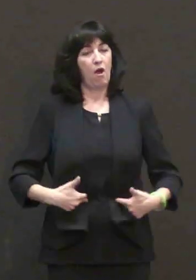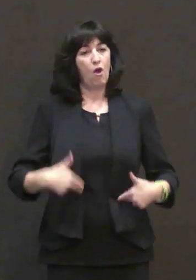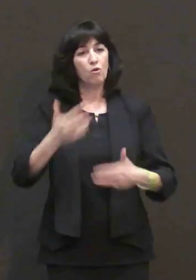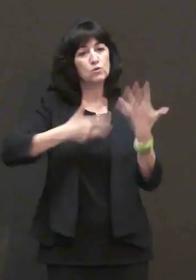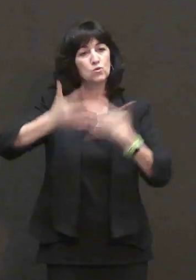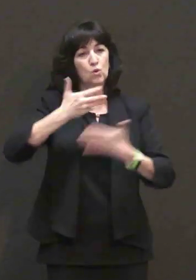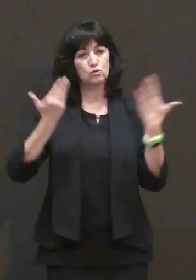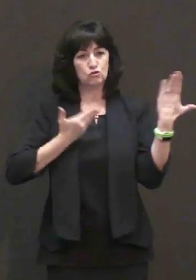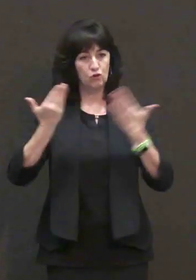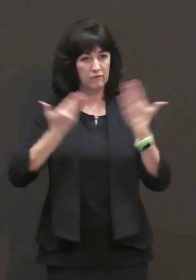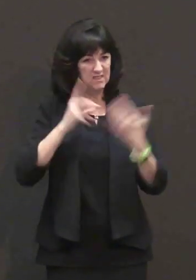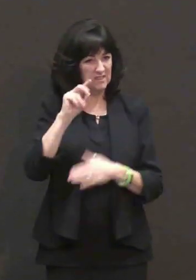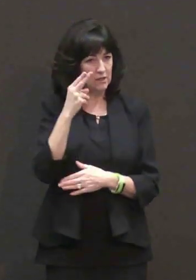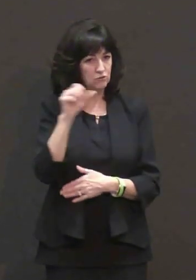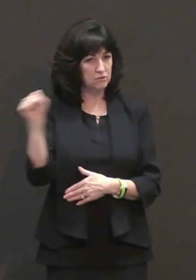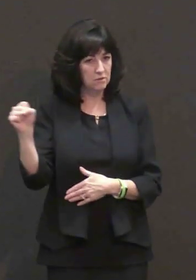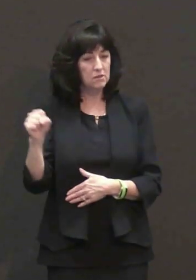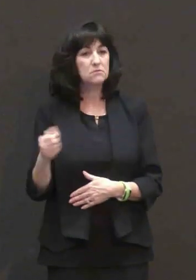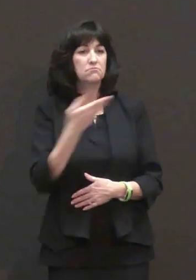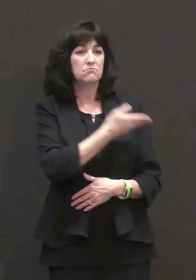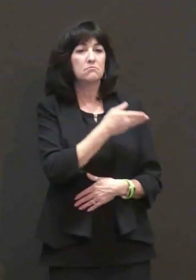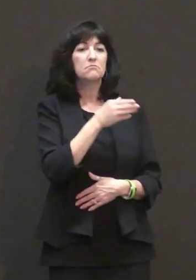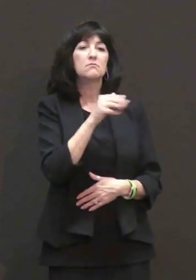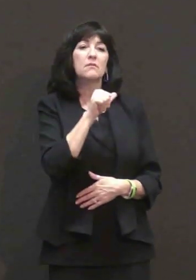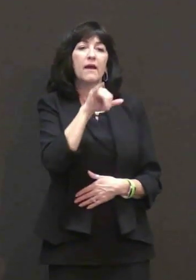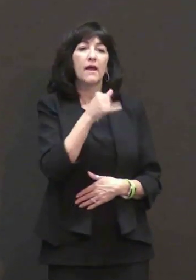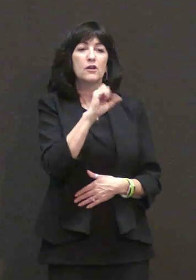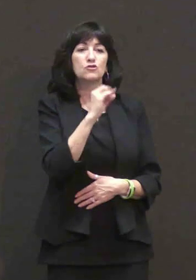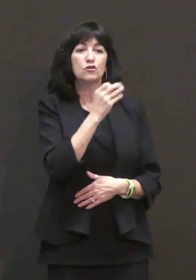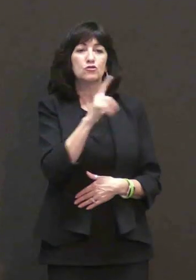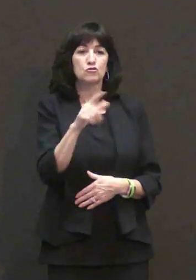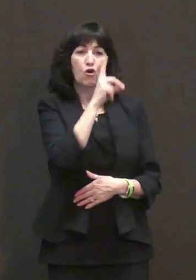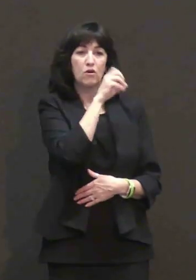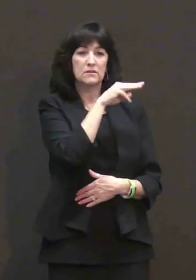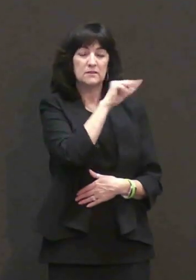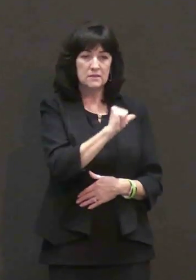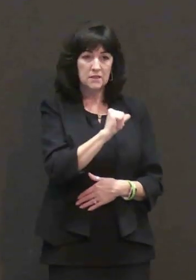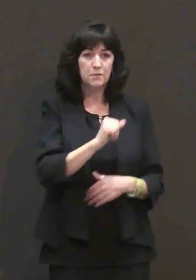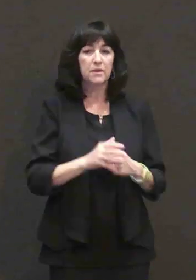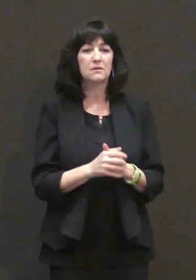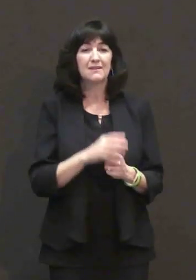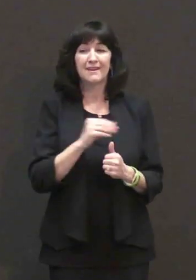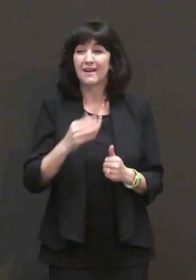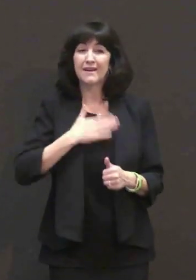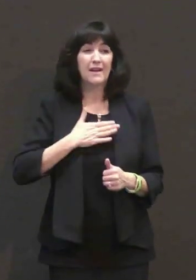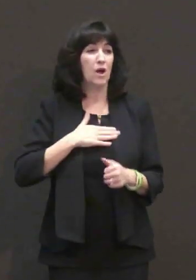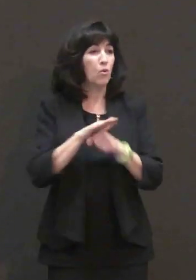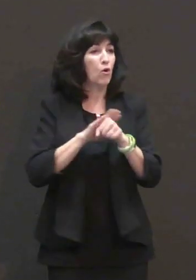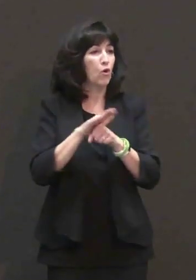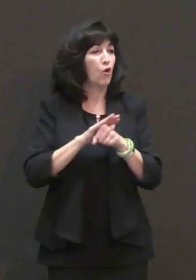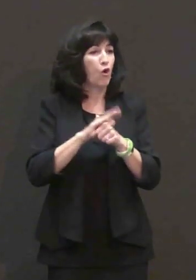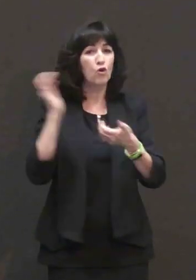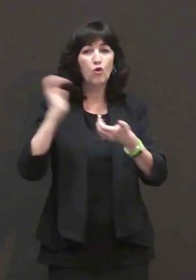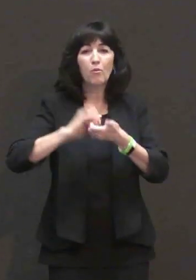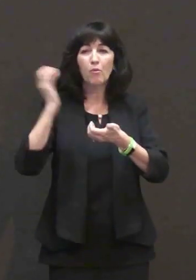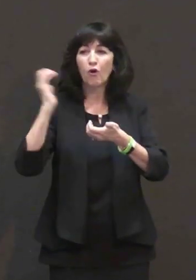and our local partners. An emergency response like this